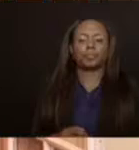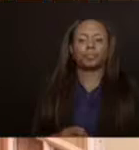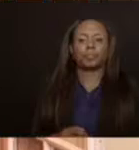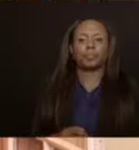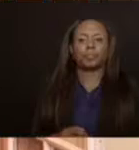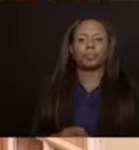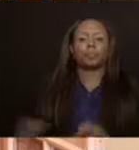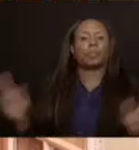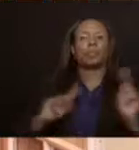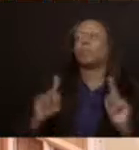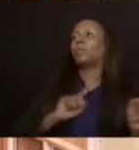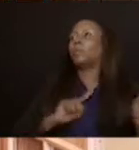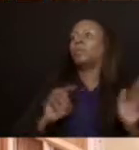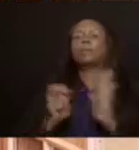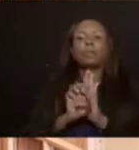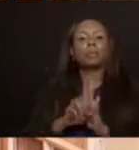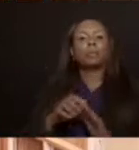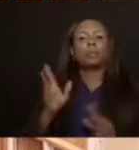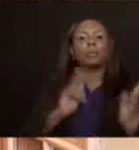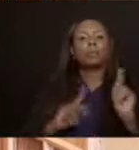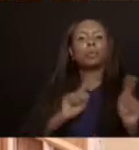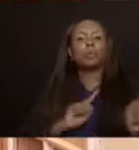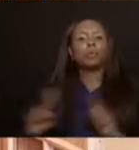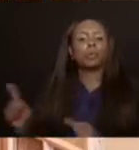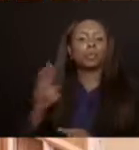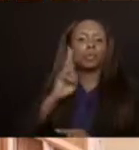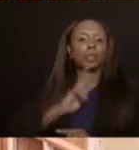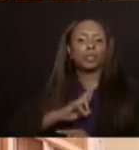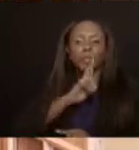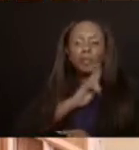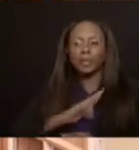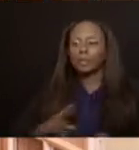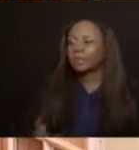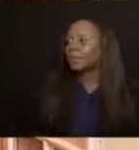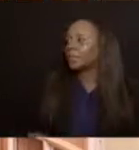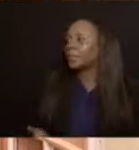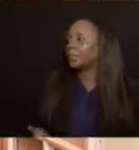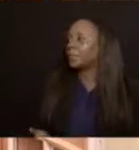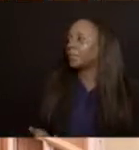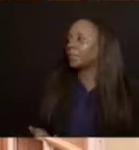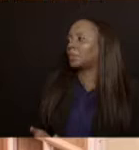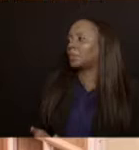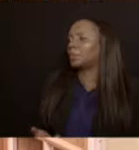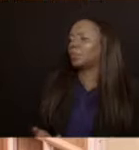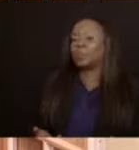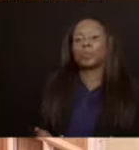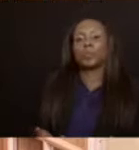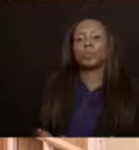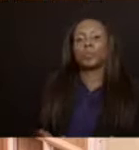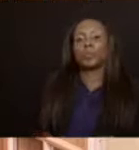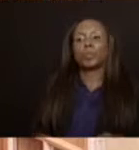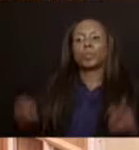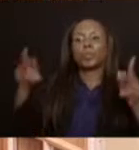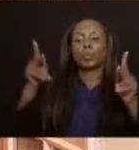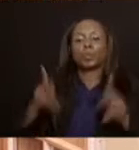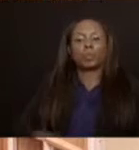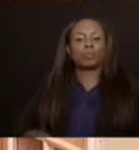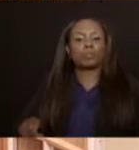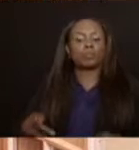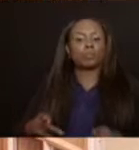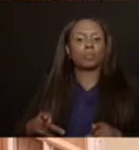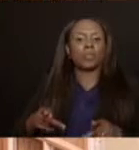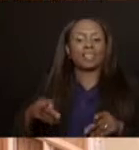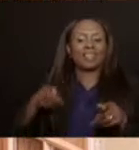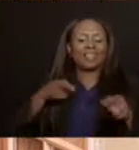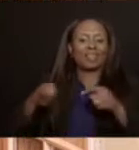patrons to restaurants. Mr. Chapman asked me to consider, and we are, how we are going to deal in the medium term